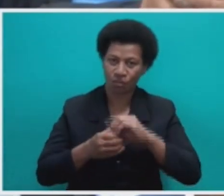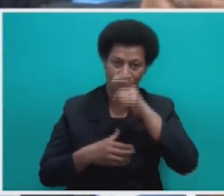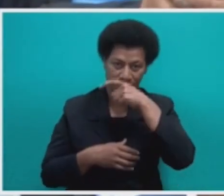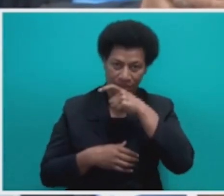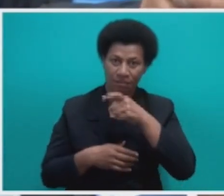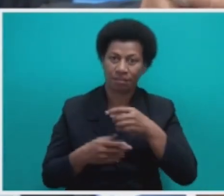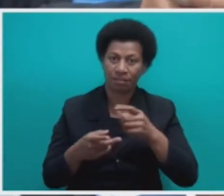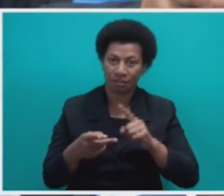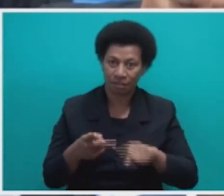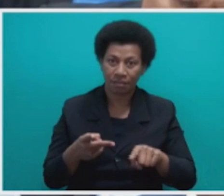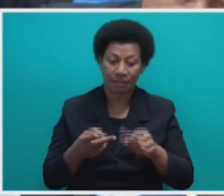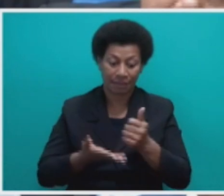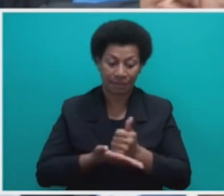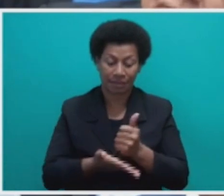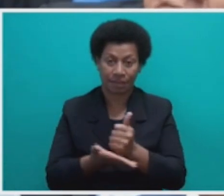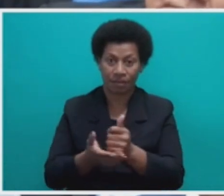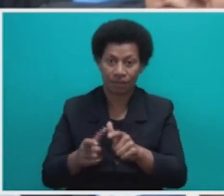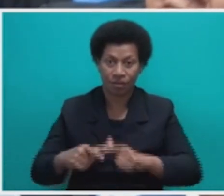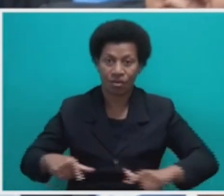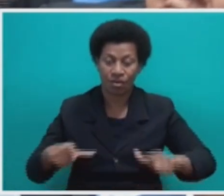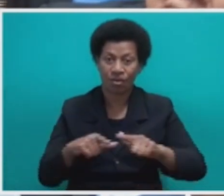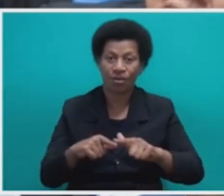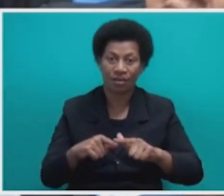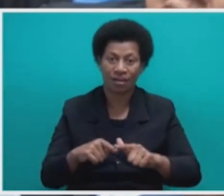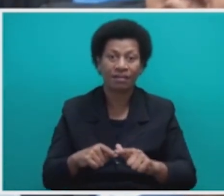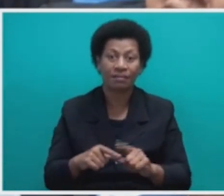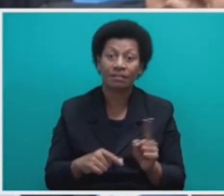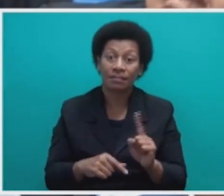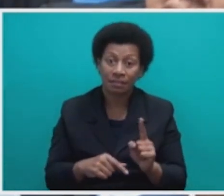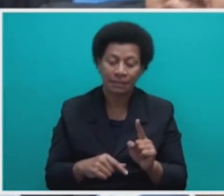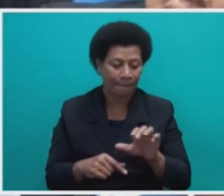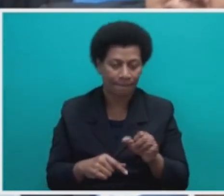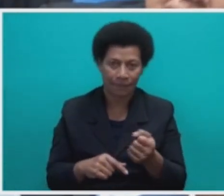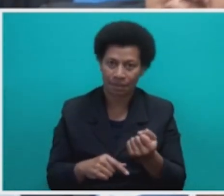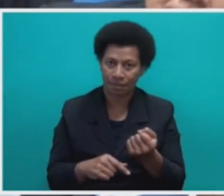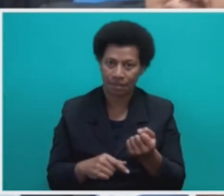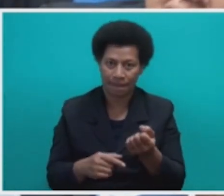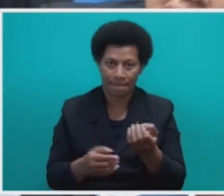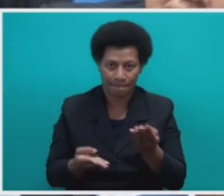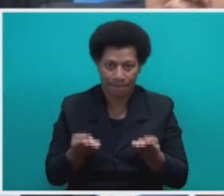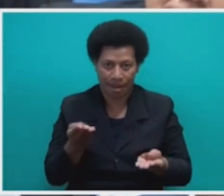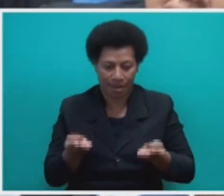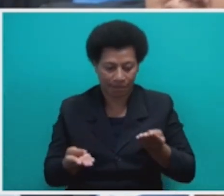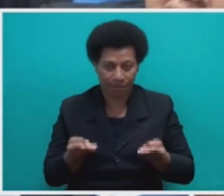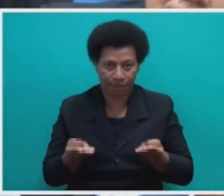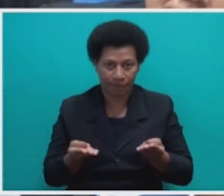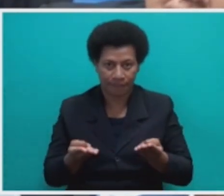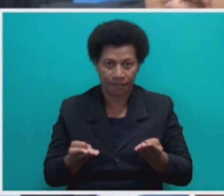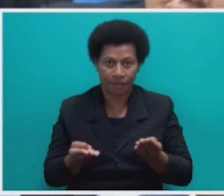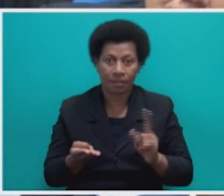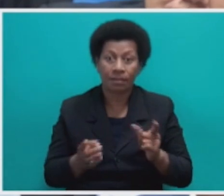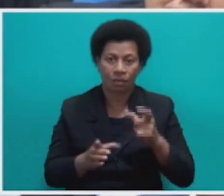and the support for local industry, Mr. Speaker, must be carefully balanced with the cost to our